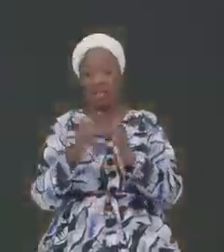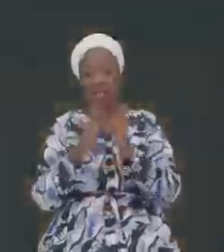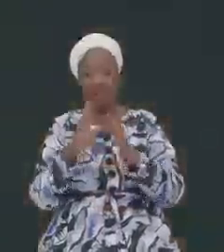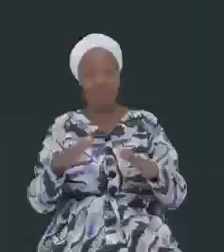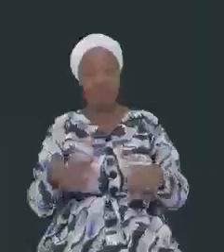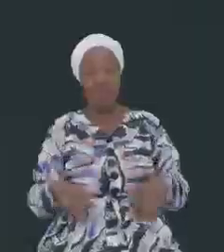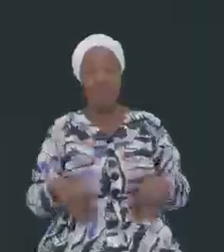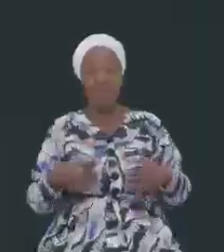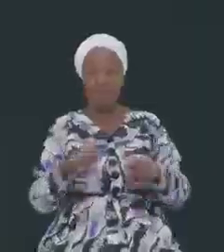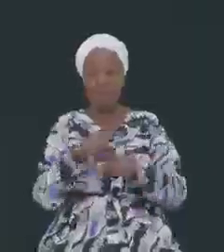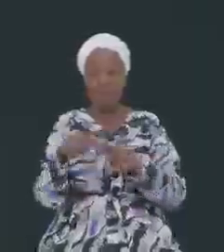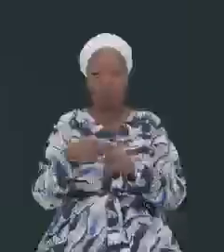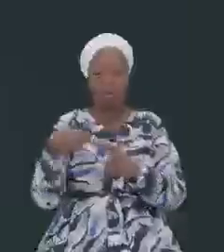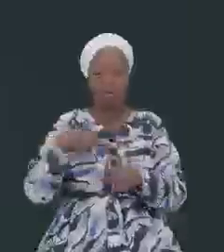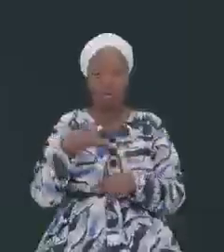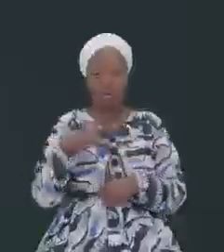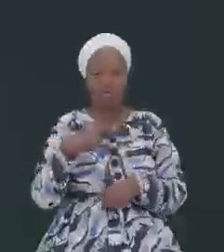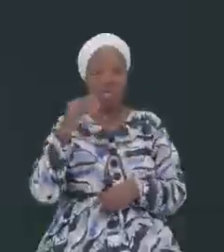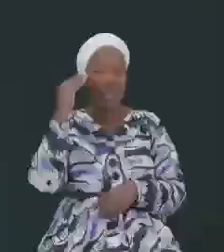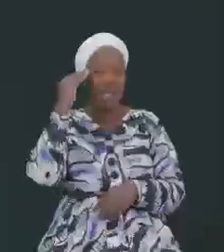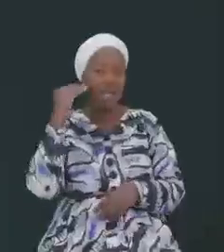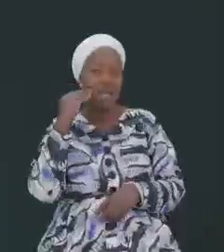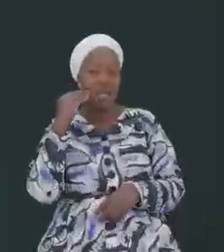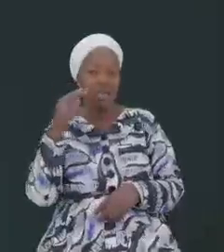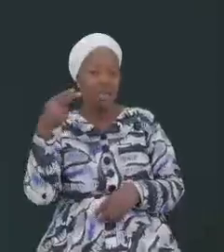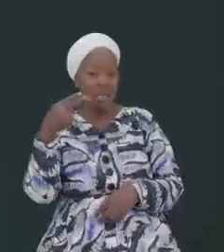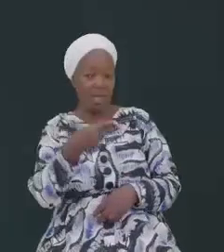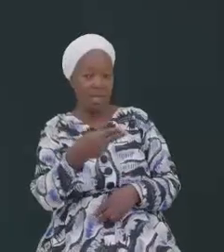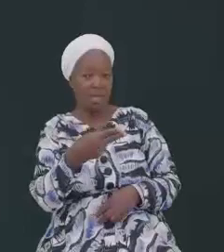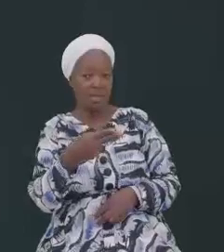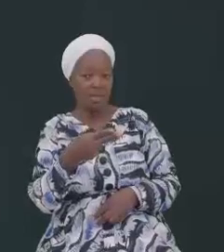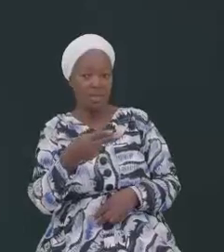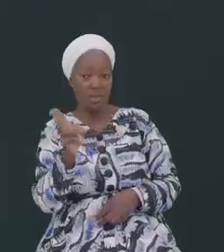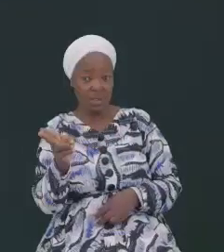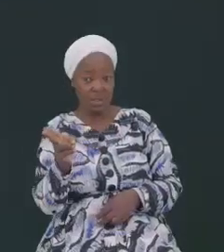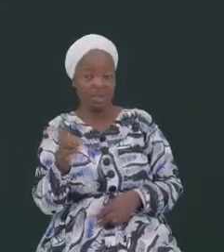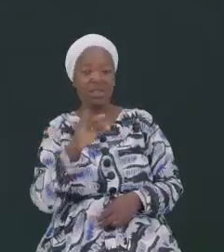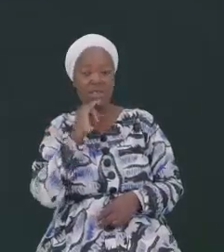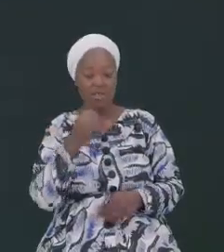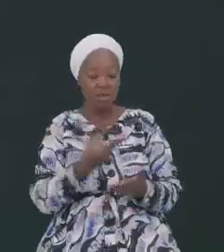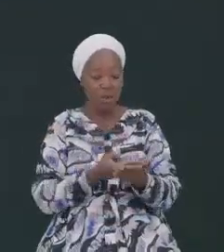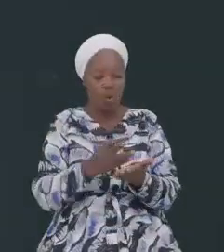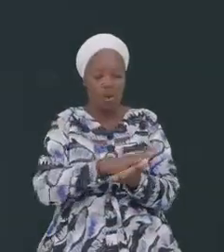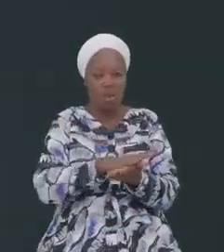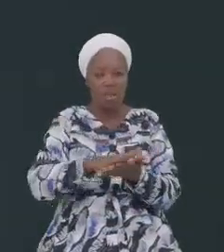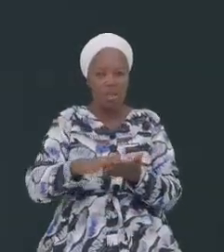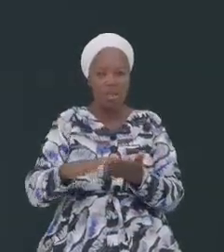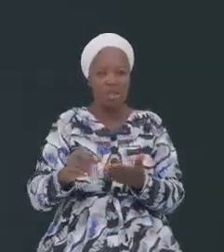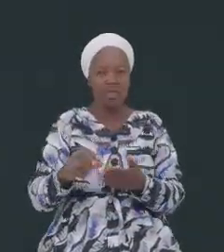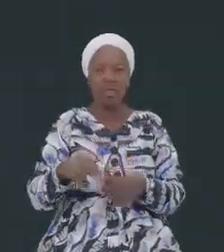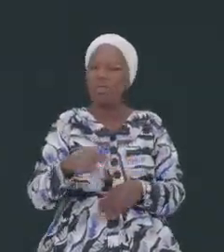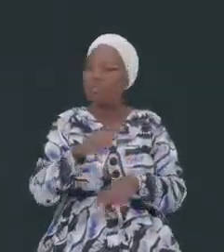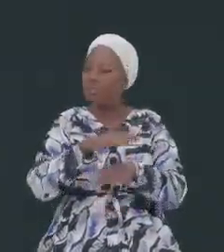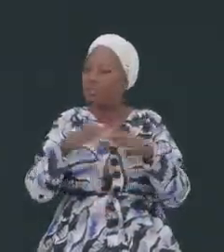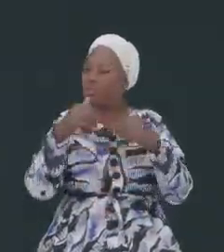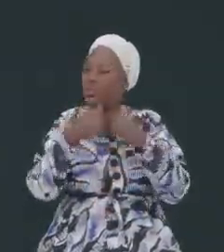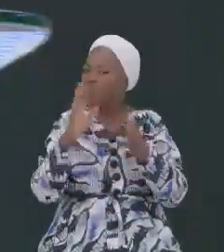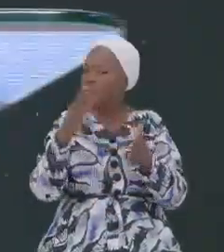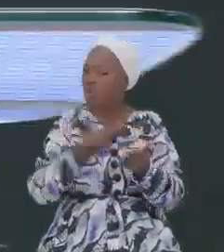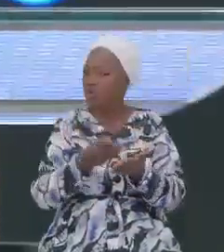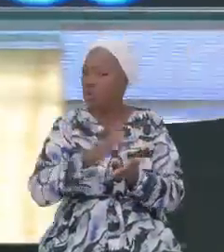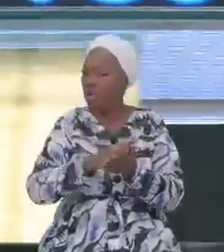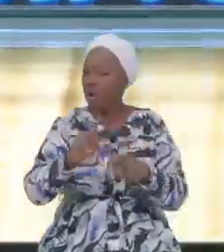we say head, H, holiness. Don't lose your holiness. Once you lose